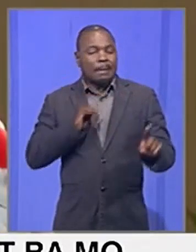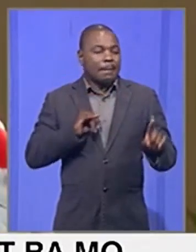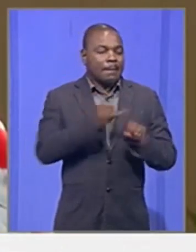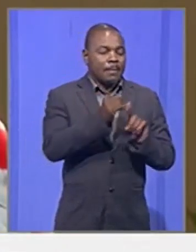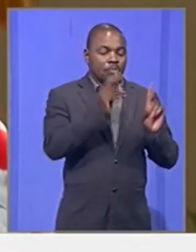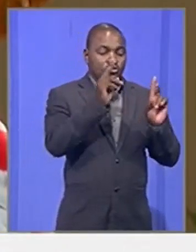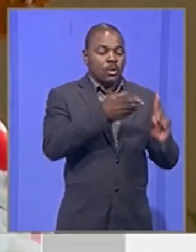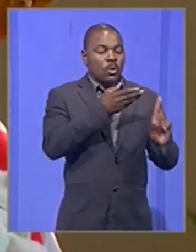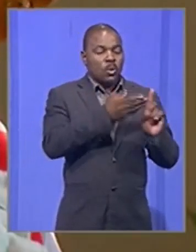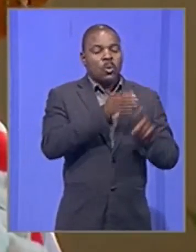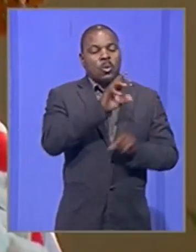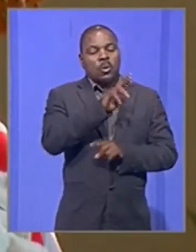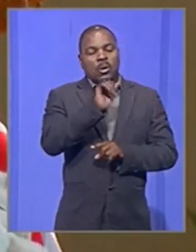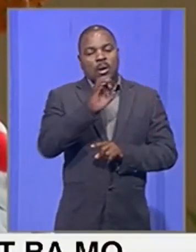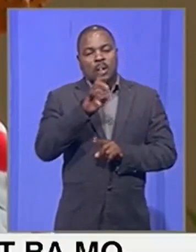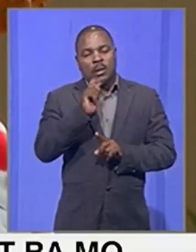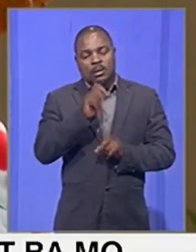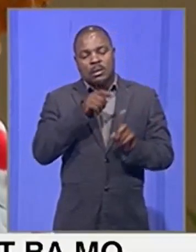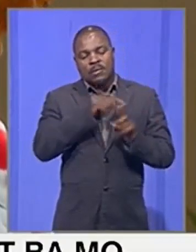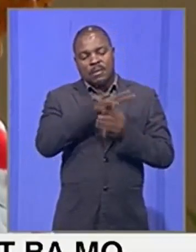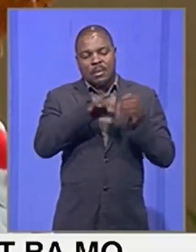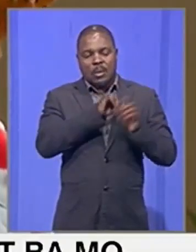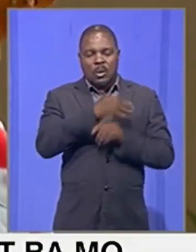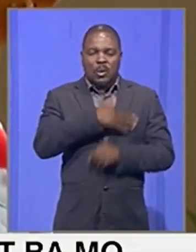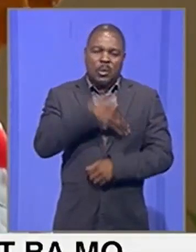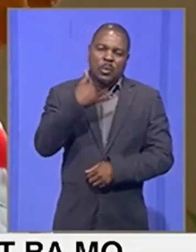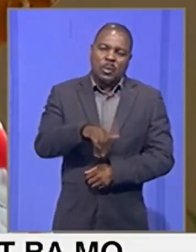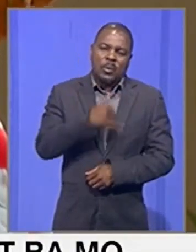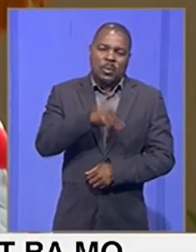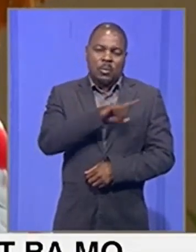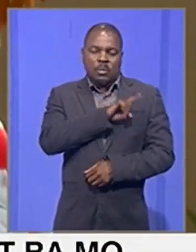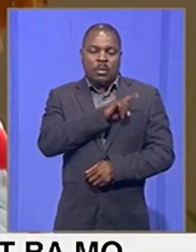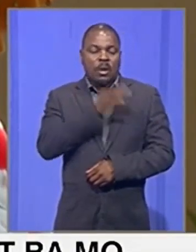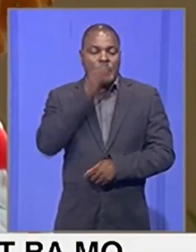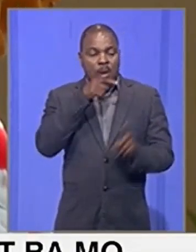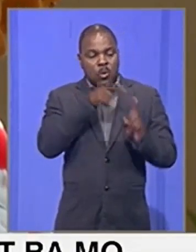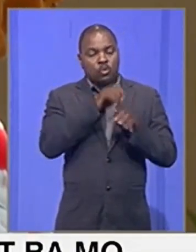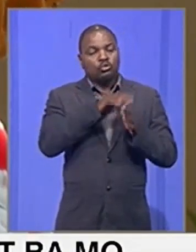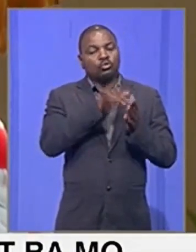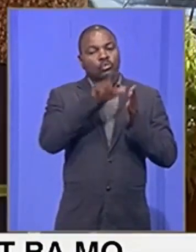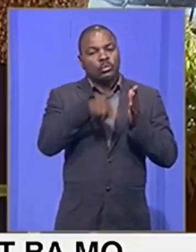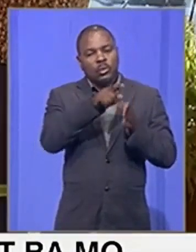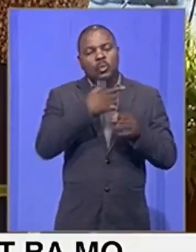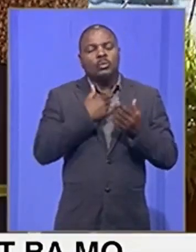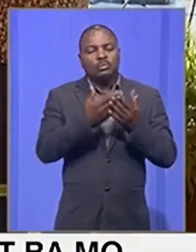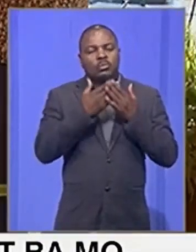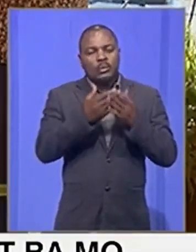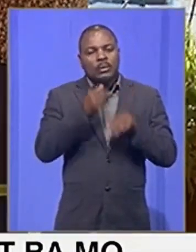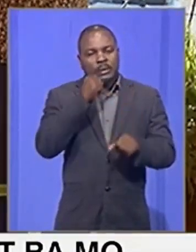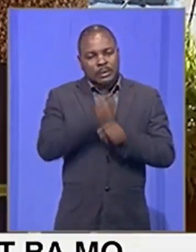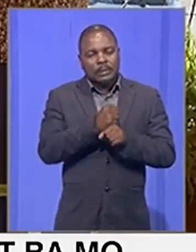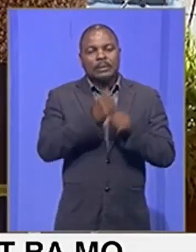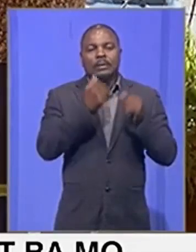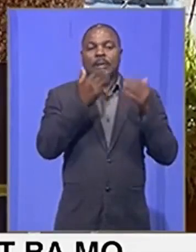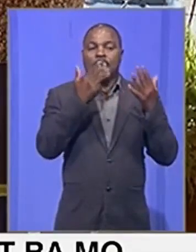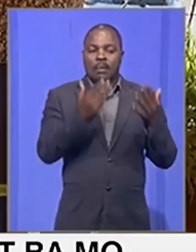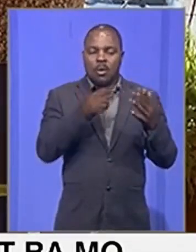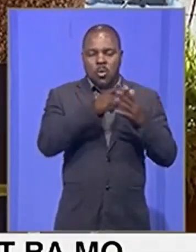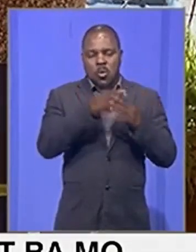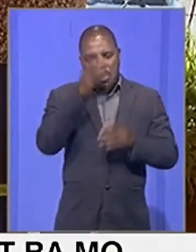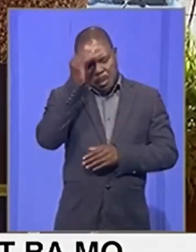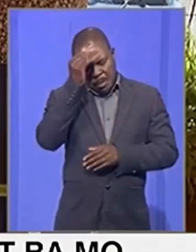go tswelela a tswaletswe kwa kgolegelong. Go begwa o Lebogeng Rata tlhabilwe eka kwa ntle ga legae la gagwe ka la Matlhatso ke